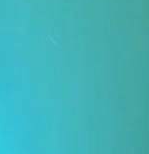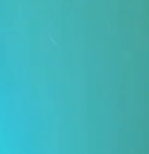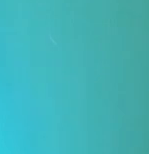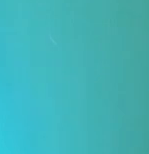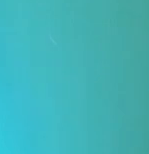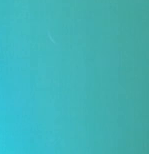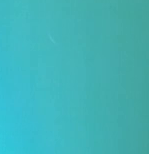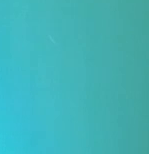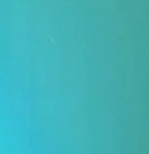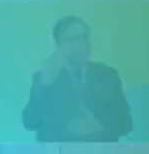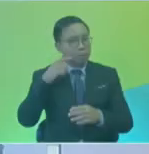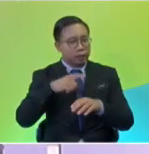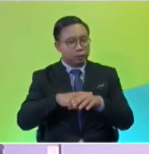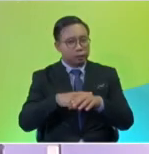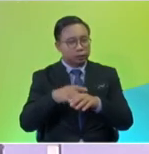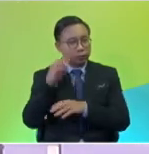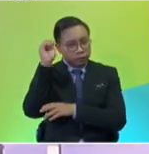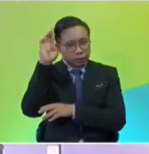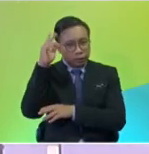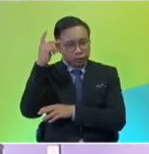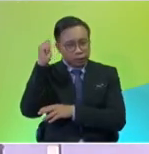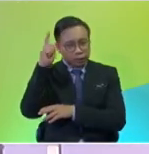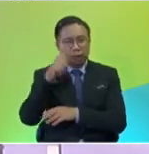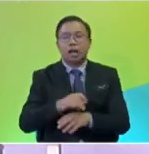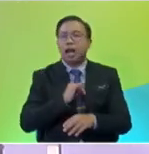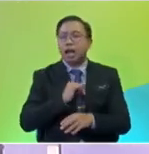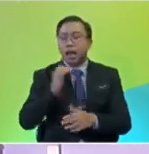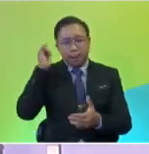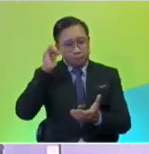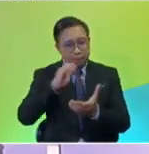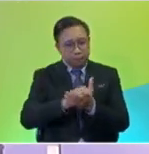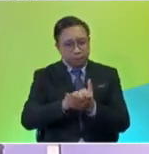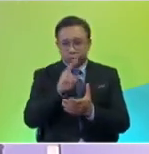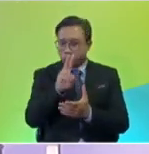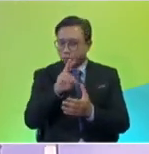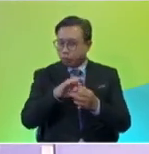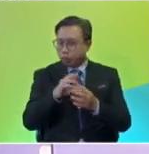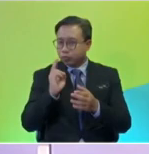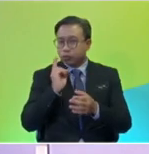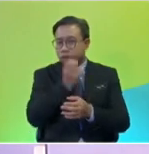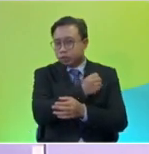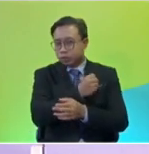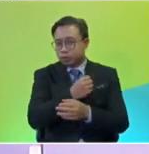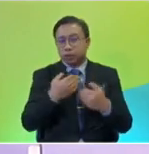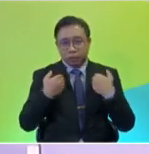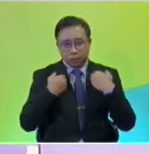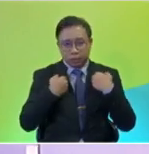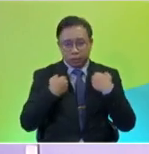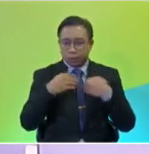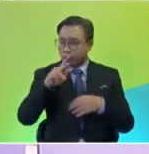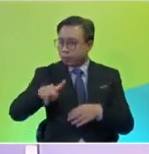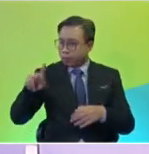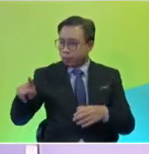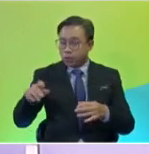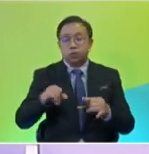Wonderful. All right, back to Mr. Carl. Mr. Carl, I believe that it's not just the two of us in studio. We also have a couple of pupils who will be